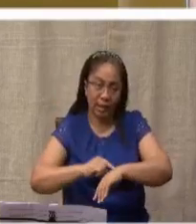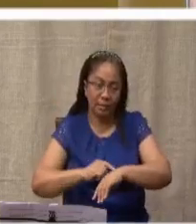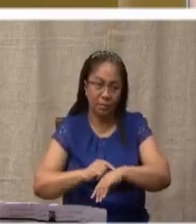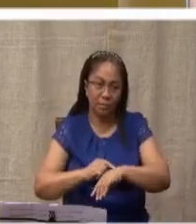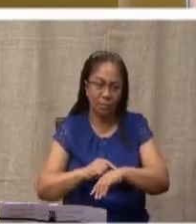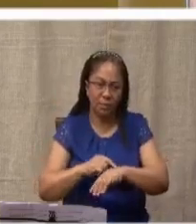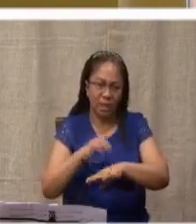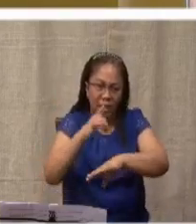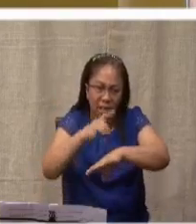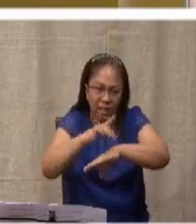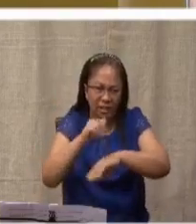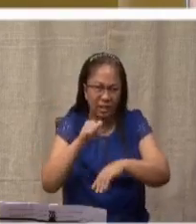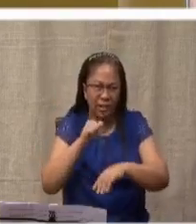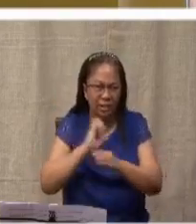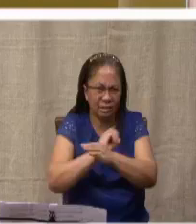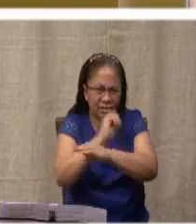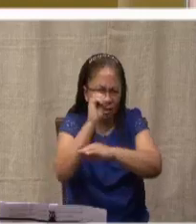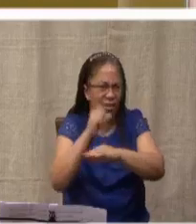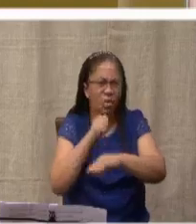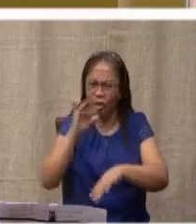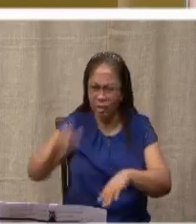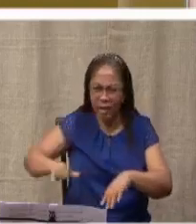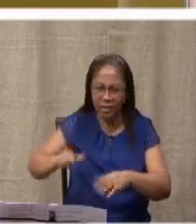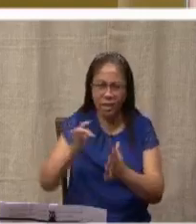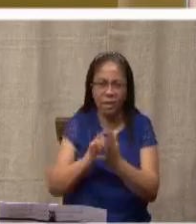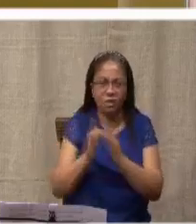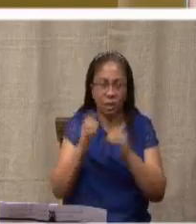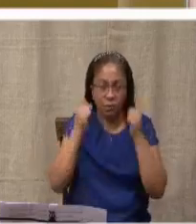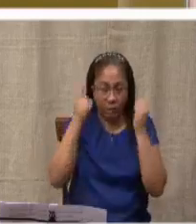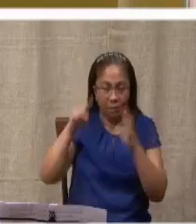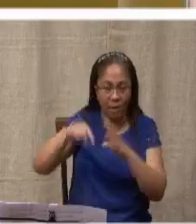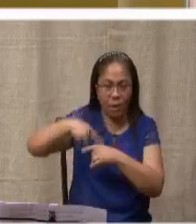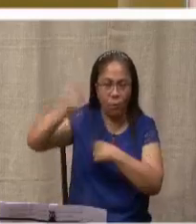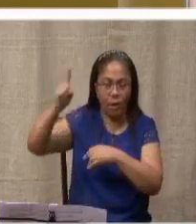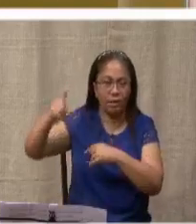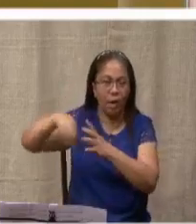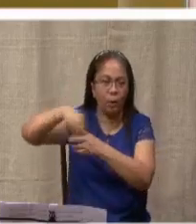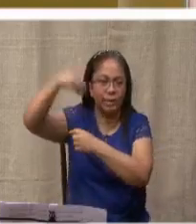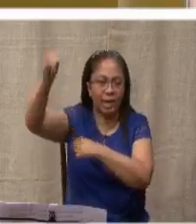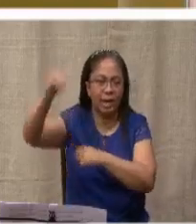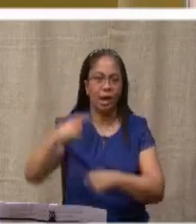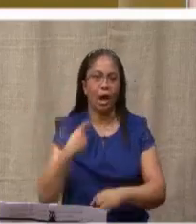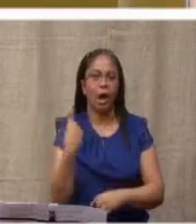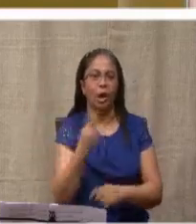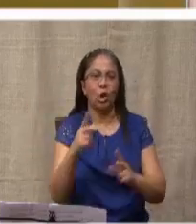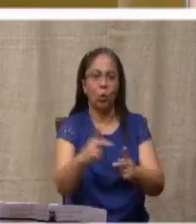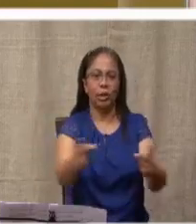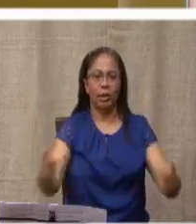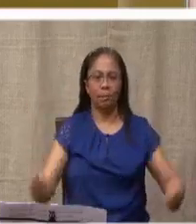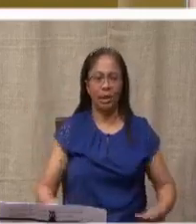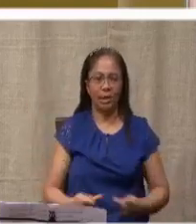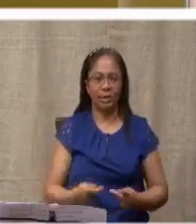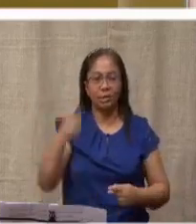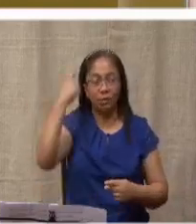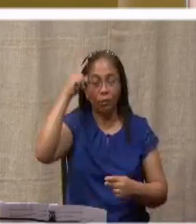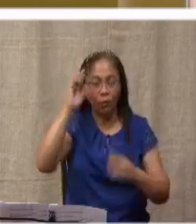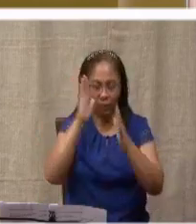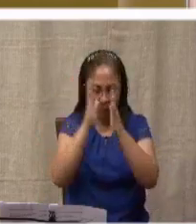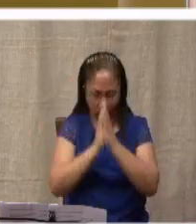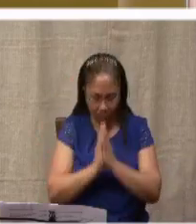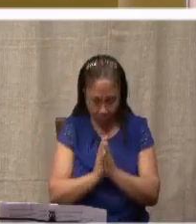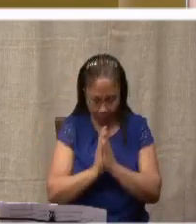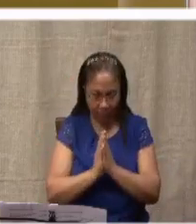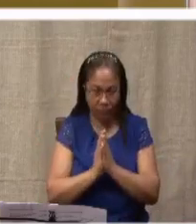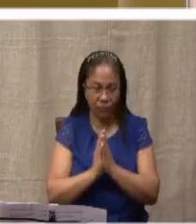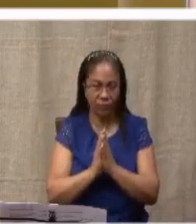before dawn he got up and left the house and went off to a lonely place and prayed